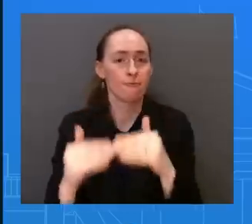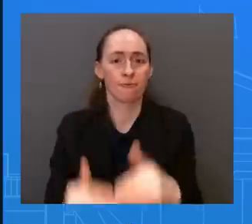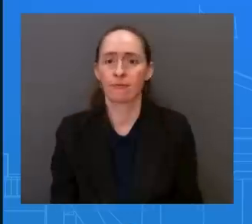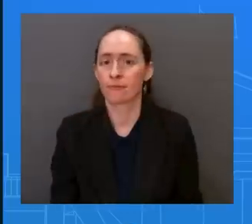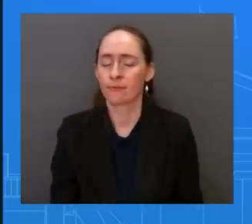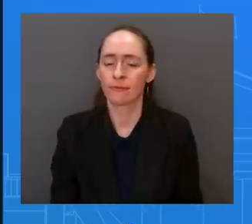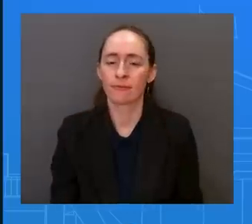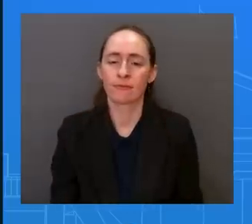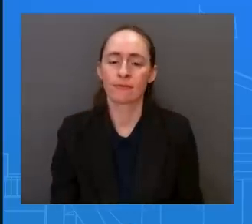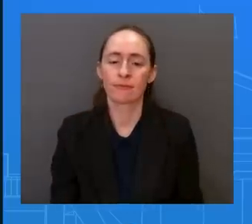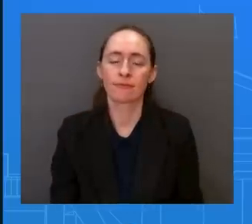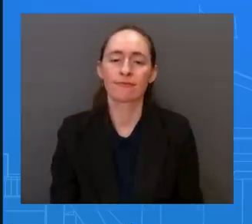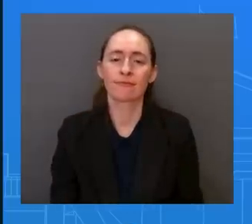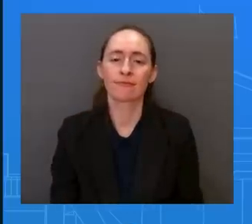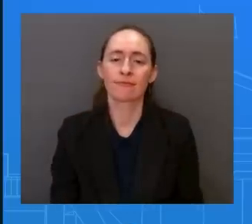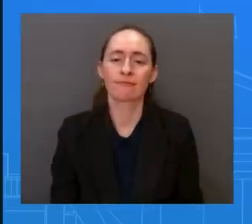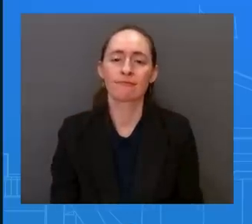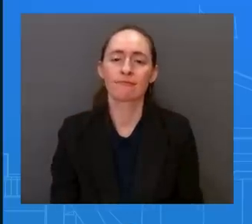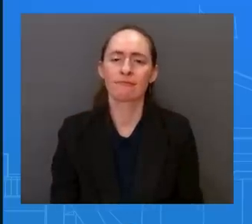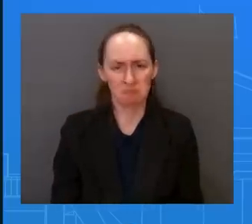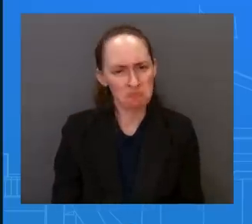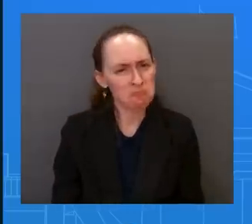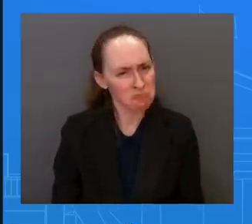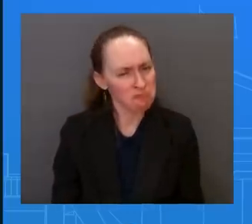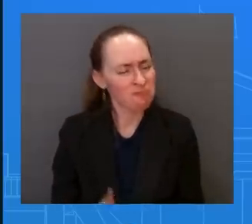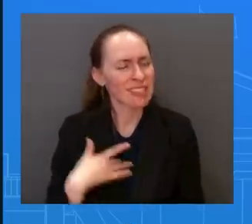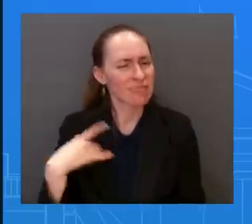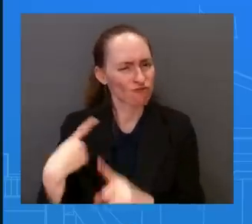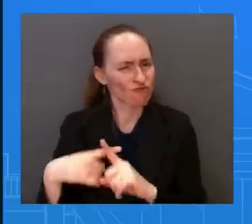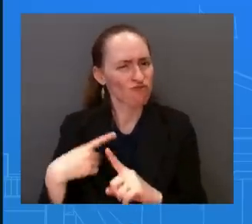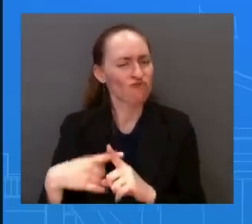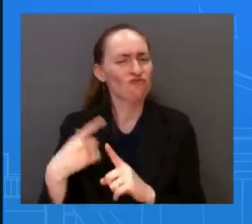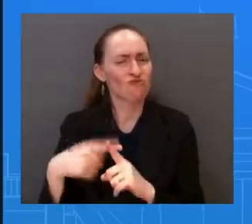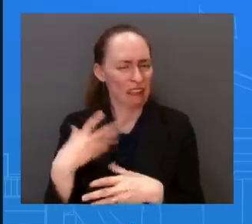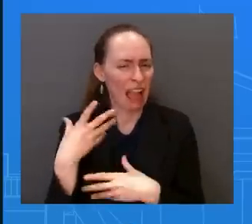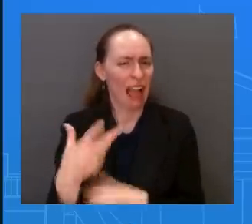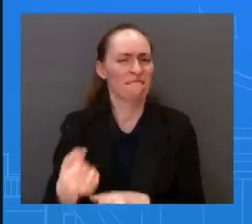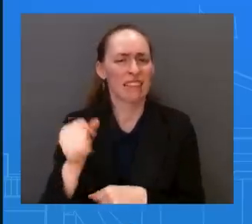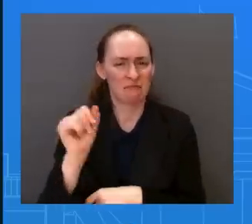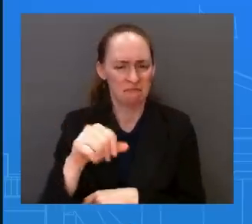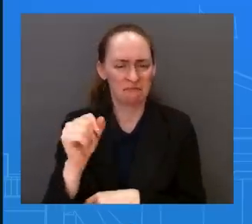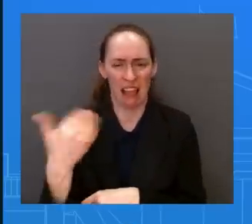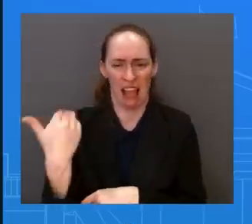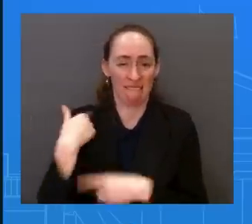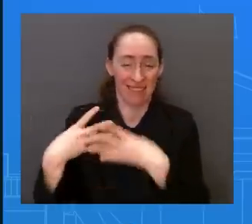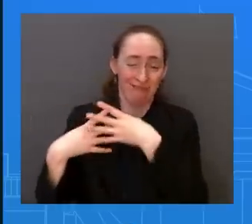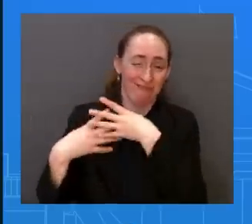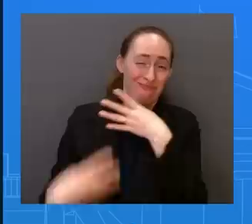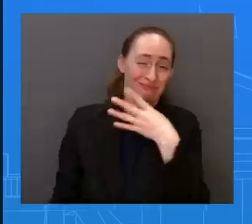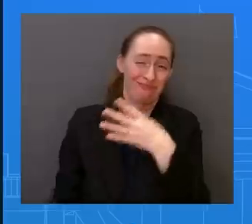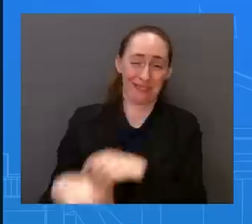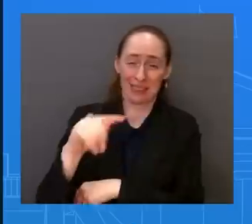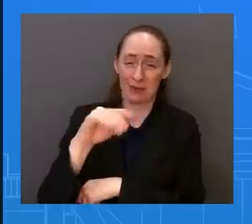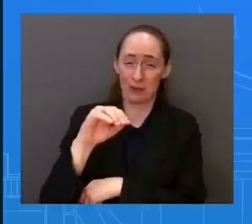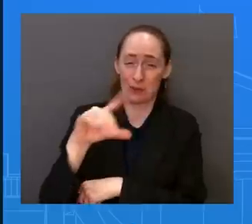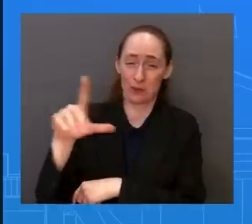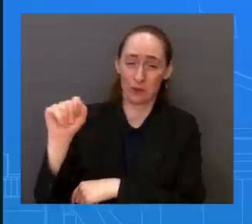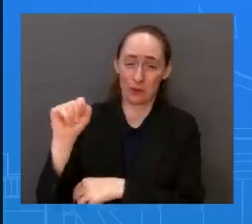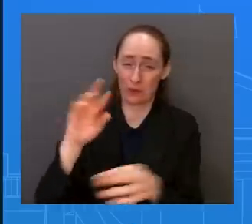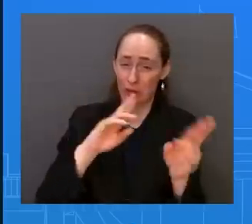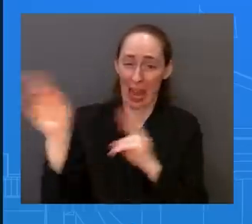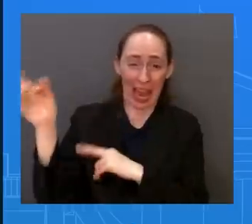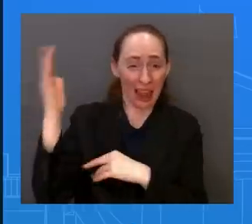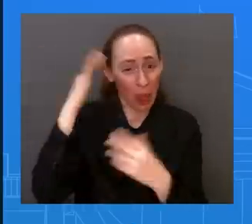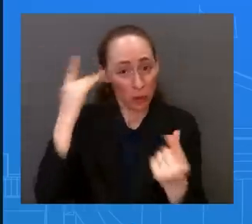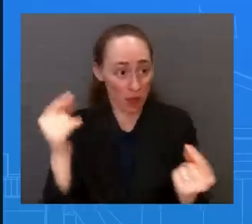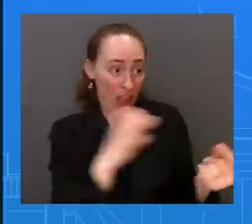quite confident and optimistic that we have the tools in place. Congress has given us the tools across those three pieces of legislation. We